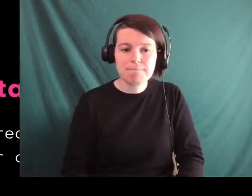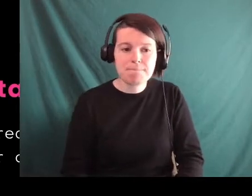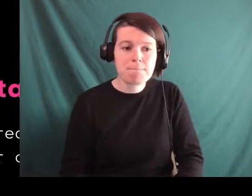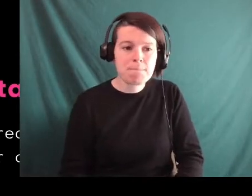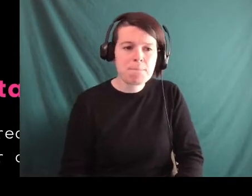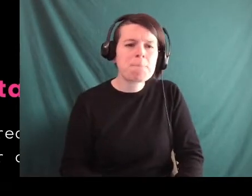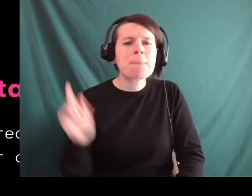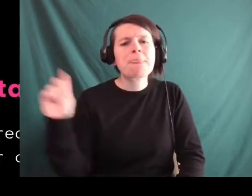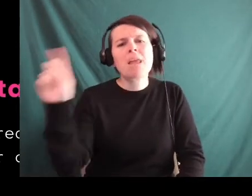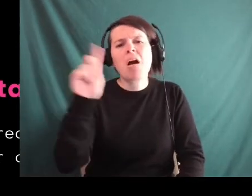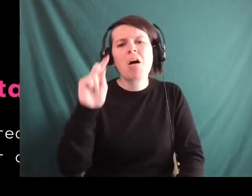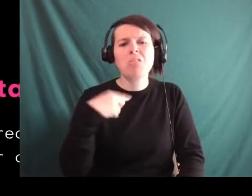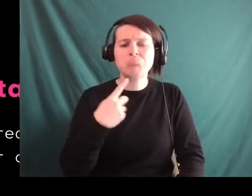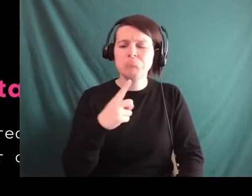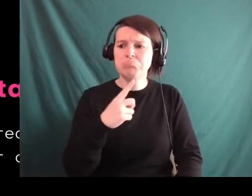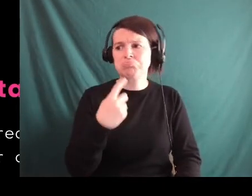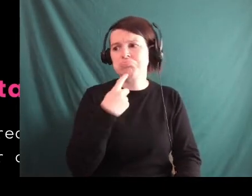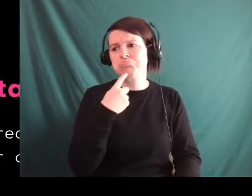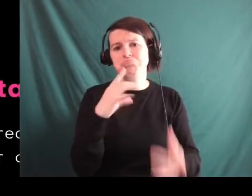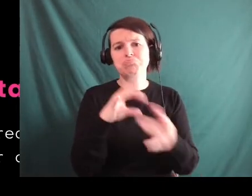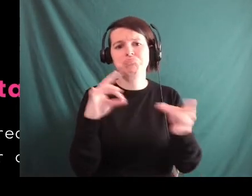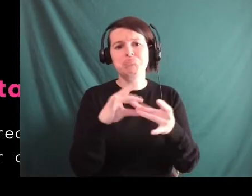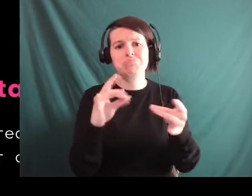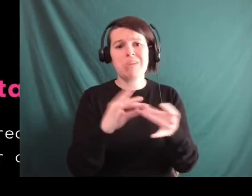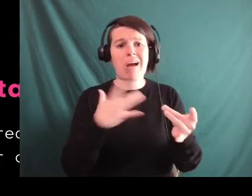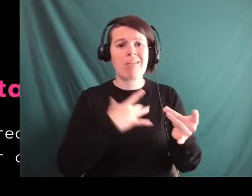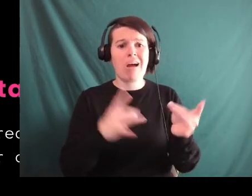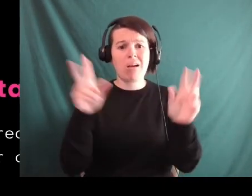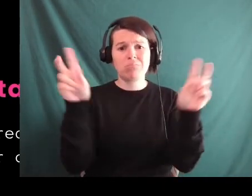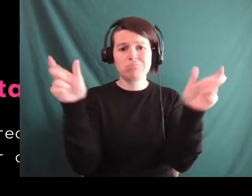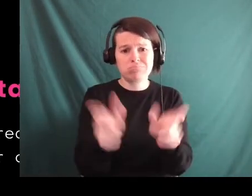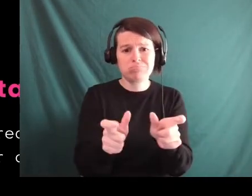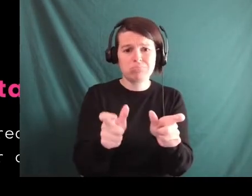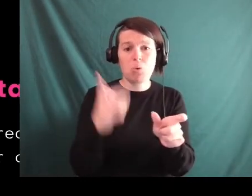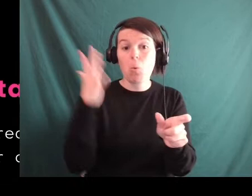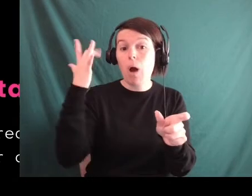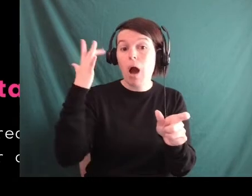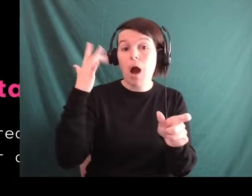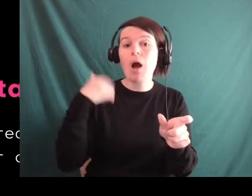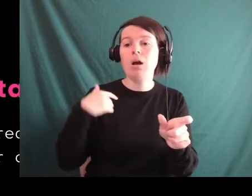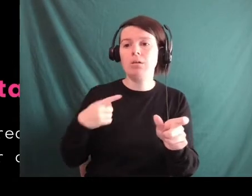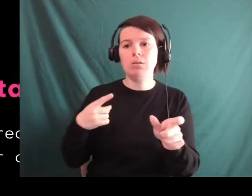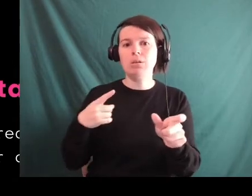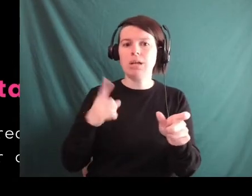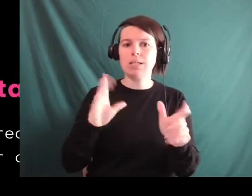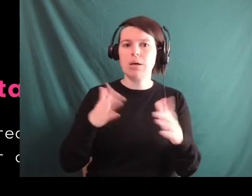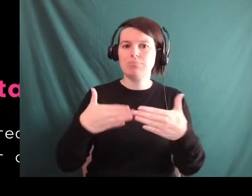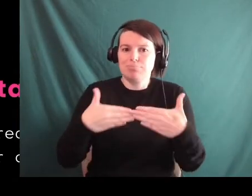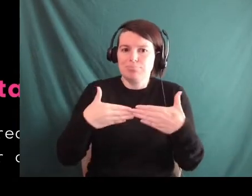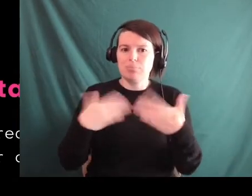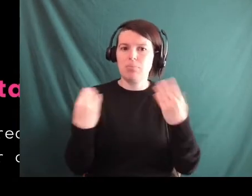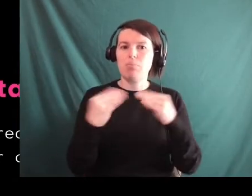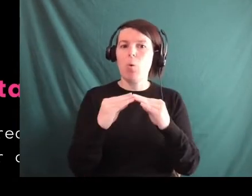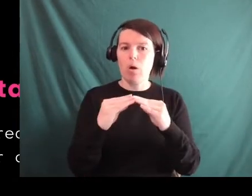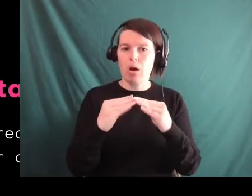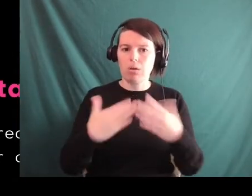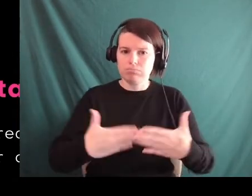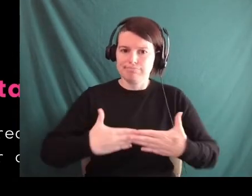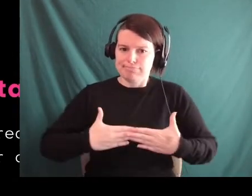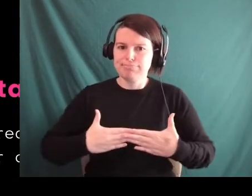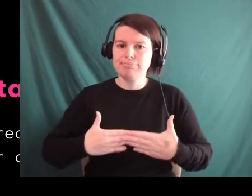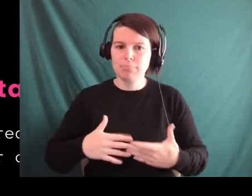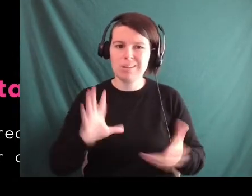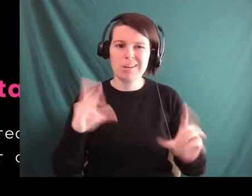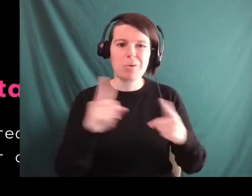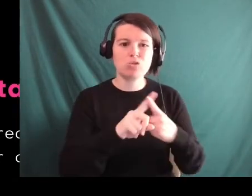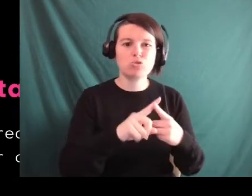others have reported that they like the racerback, or that the racerback does bind a little bit tighter than